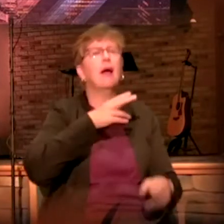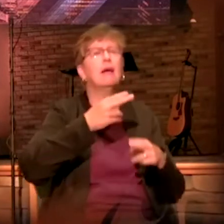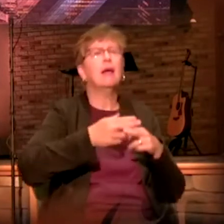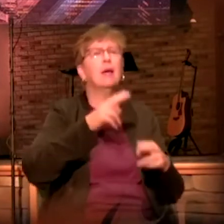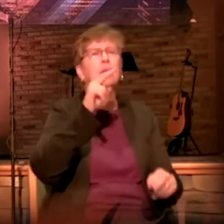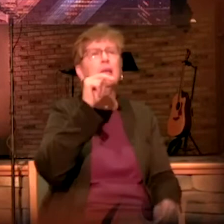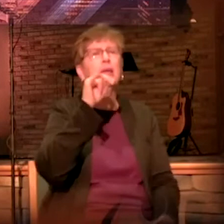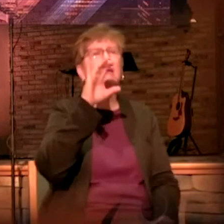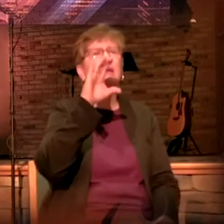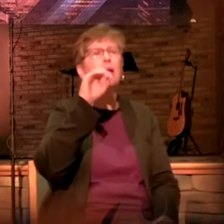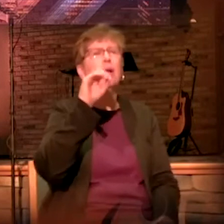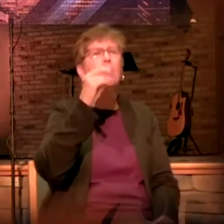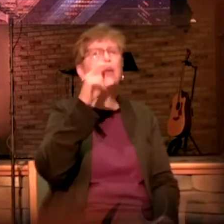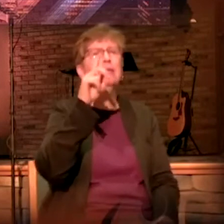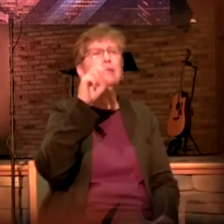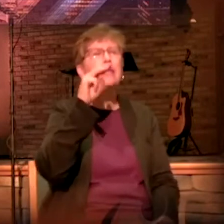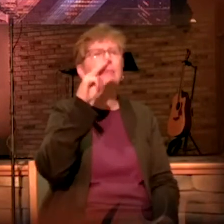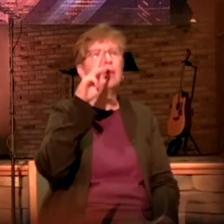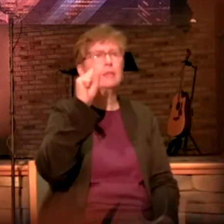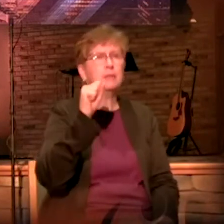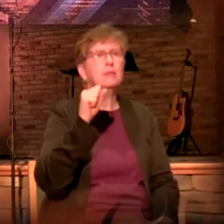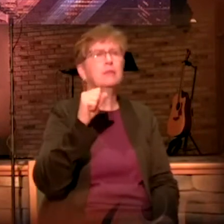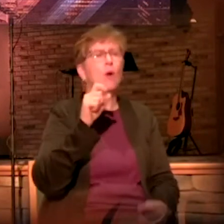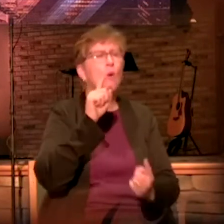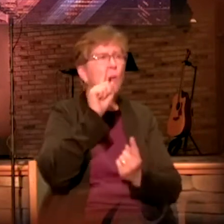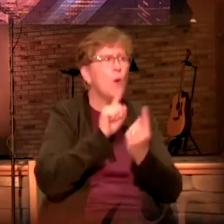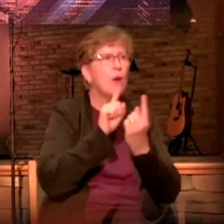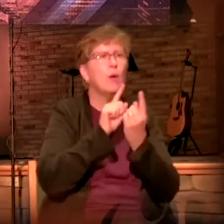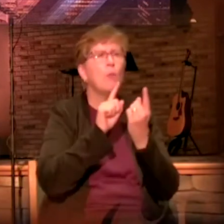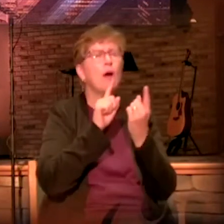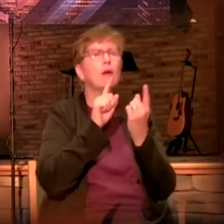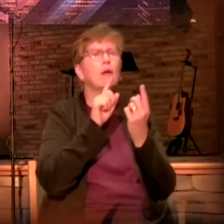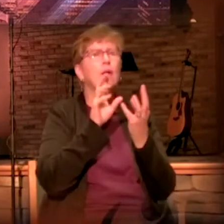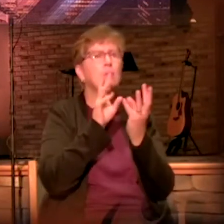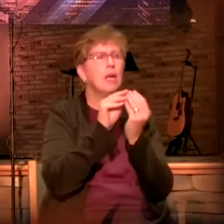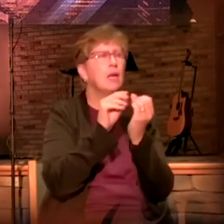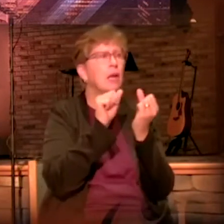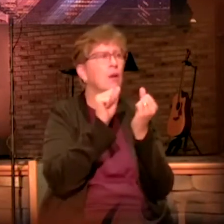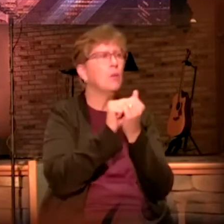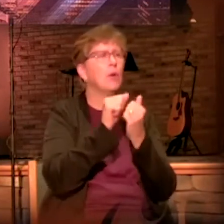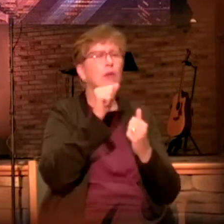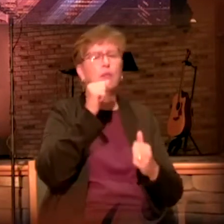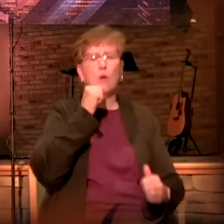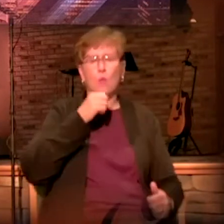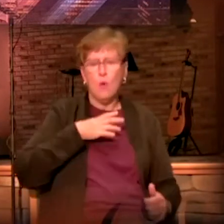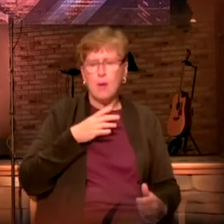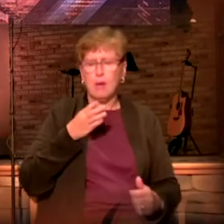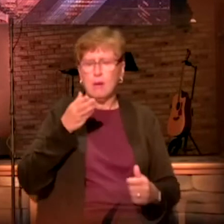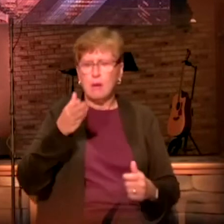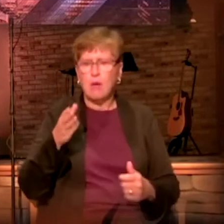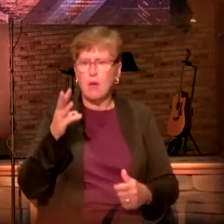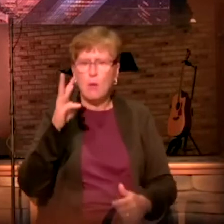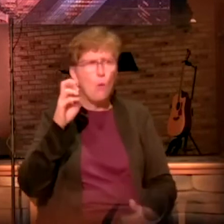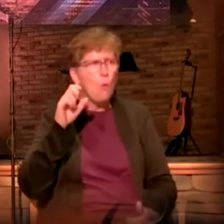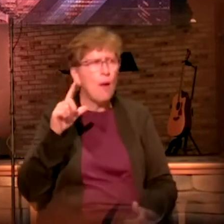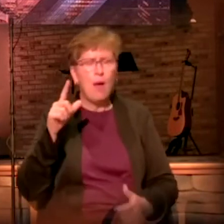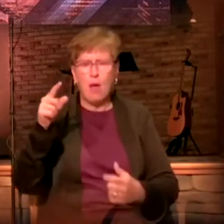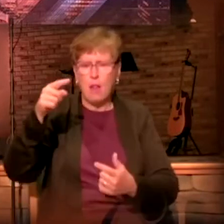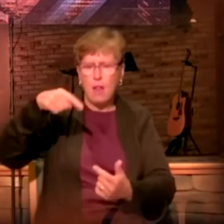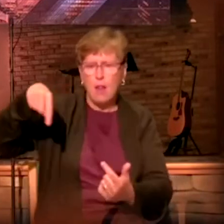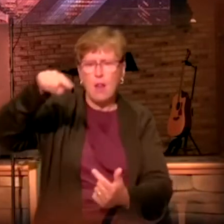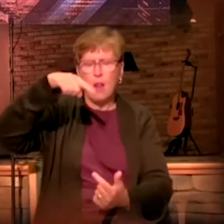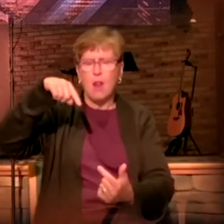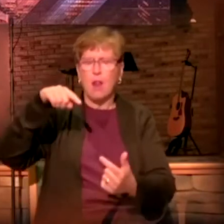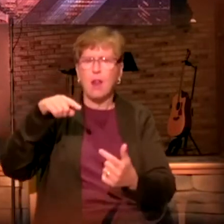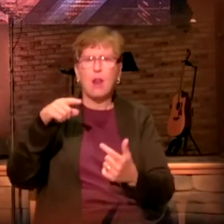the next chapter, chapter 4, one-on-one meeting with a woman by a well in a place called Samaria. It